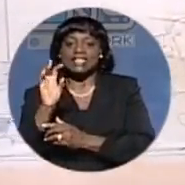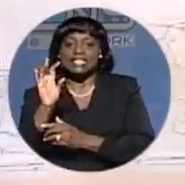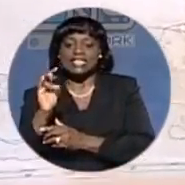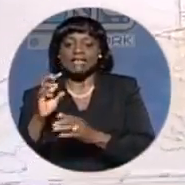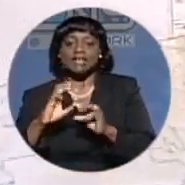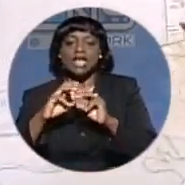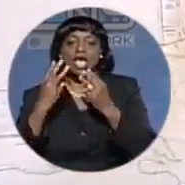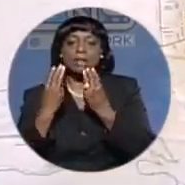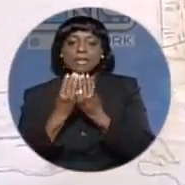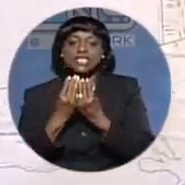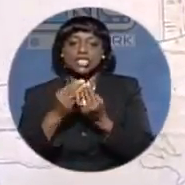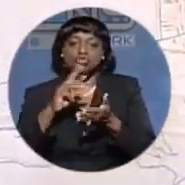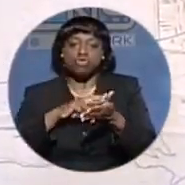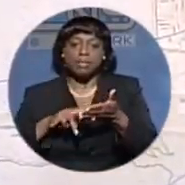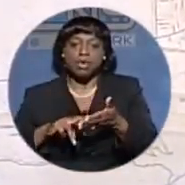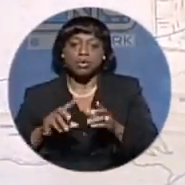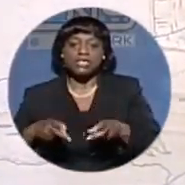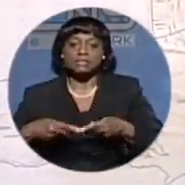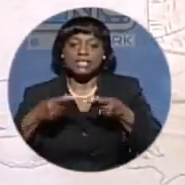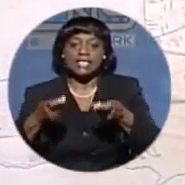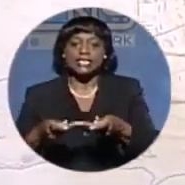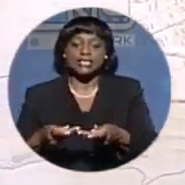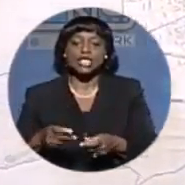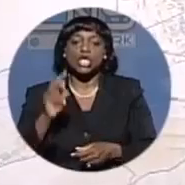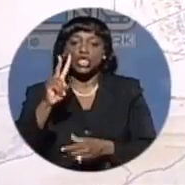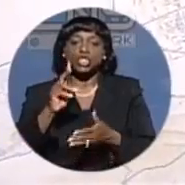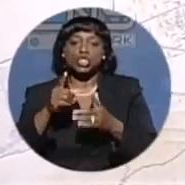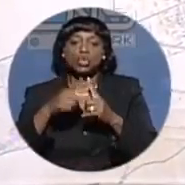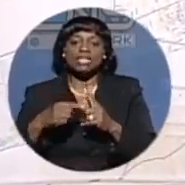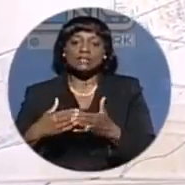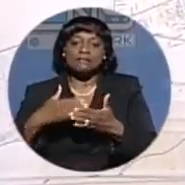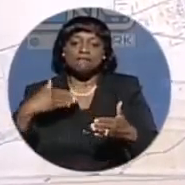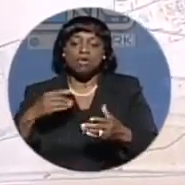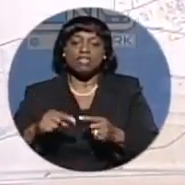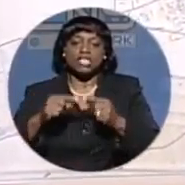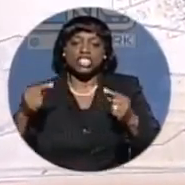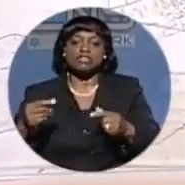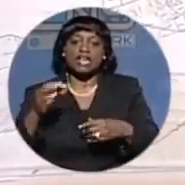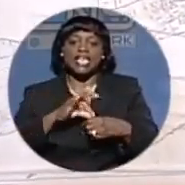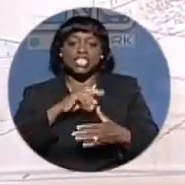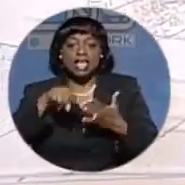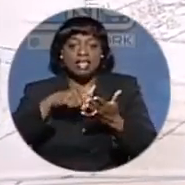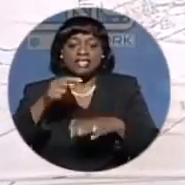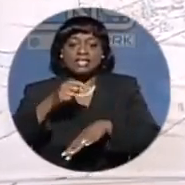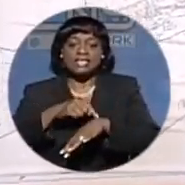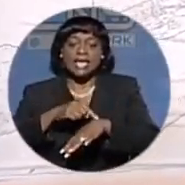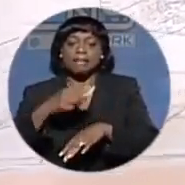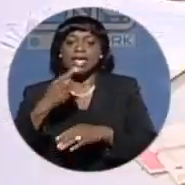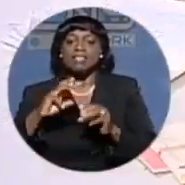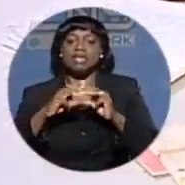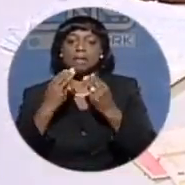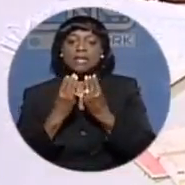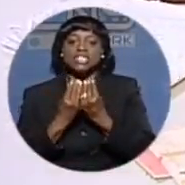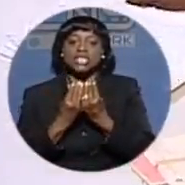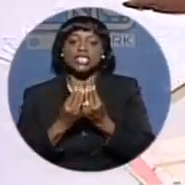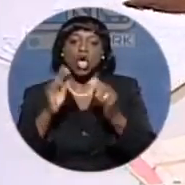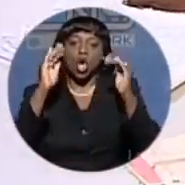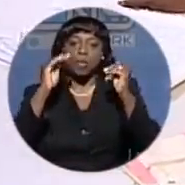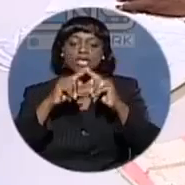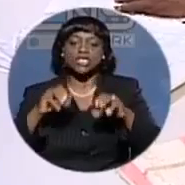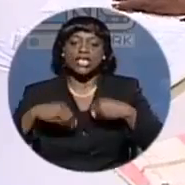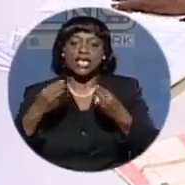report was presented 2 months prior to the general elections. This time around, the Commission is hoping to give voters